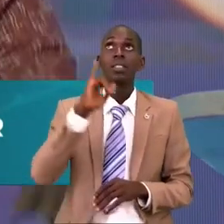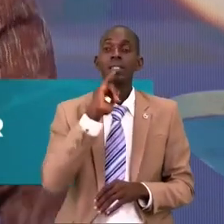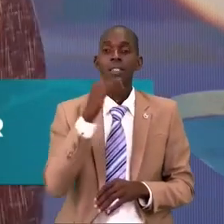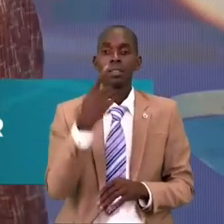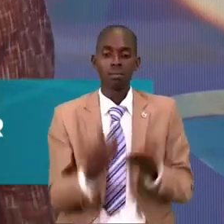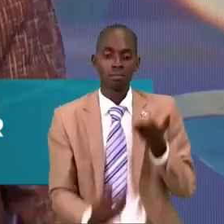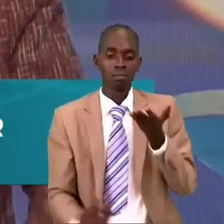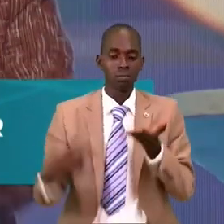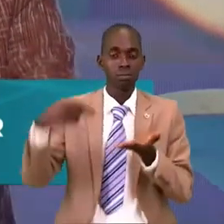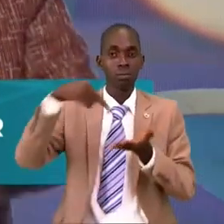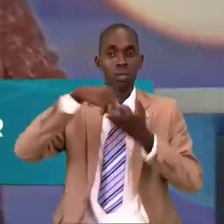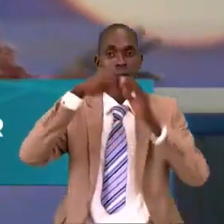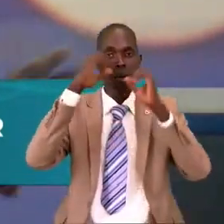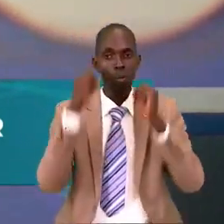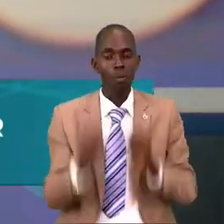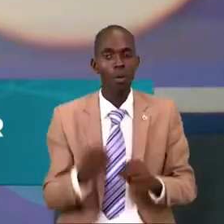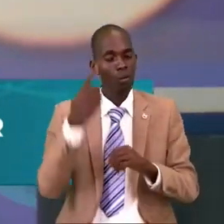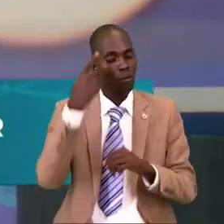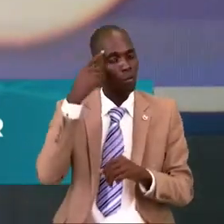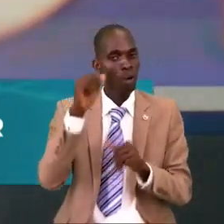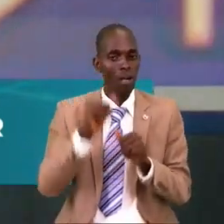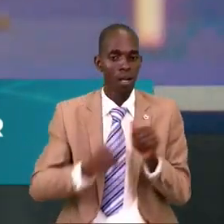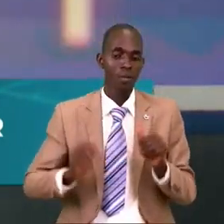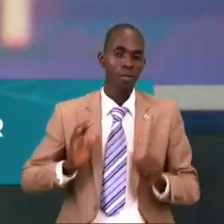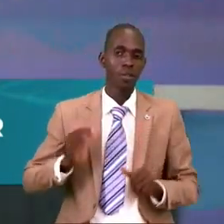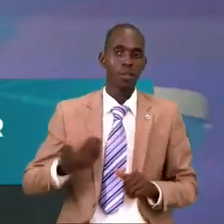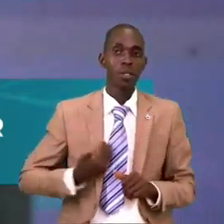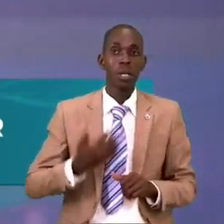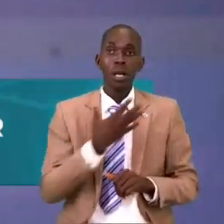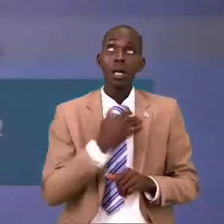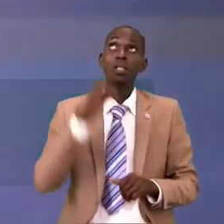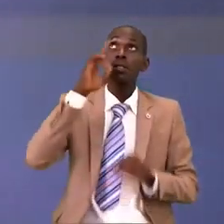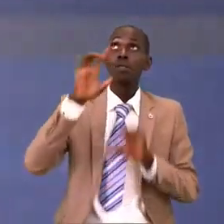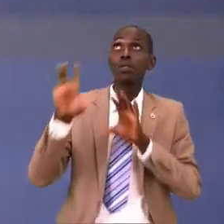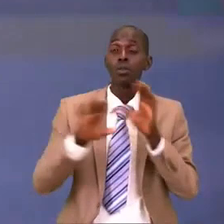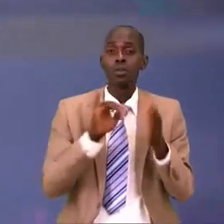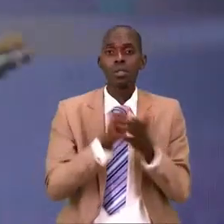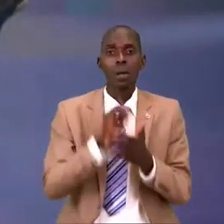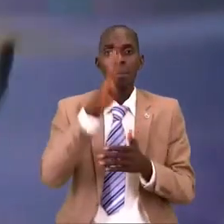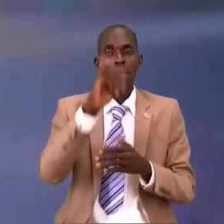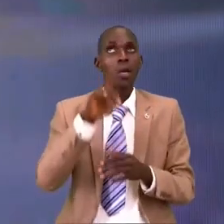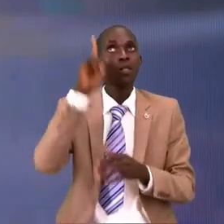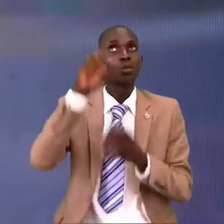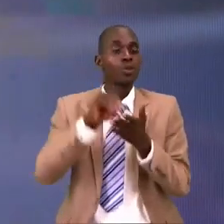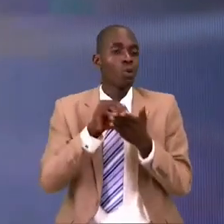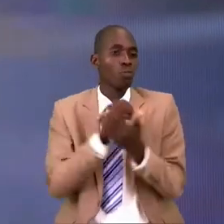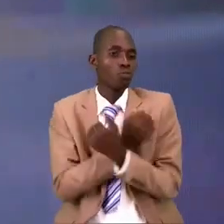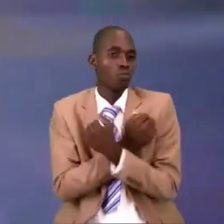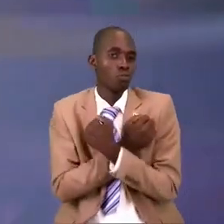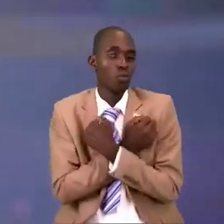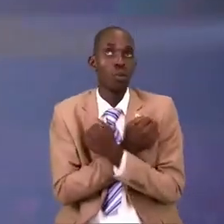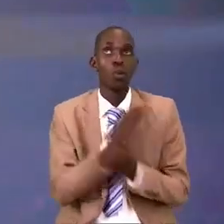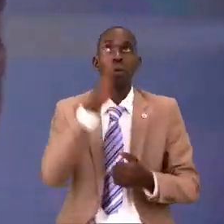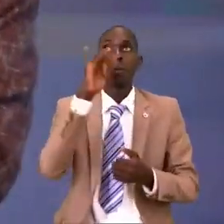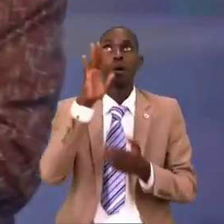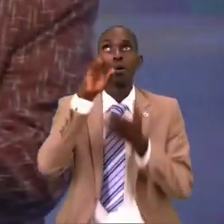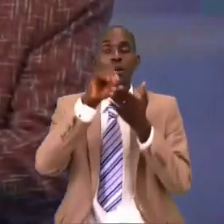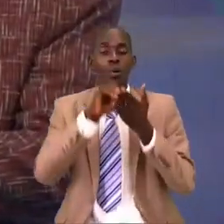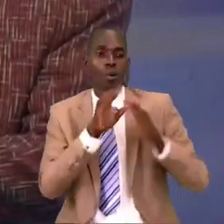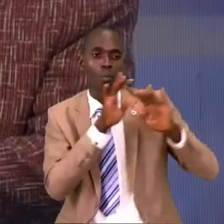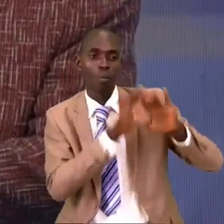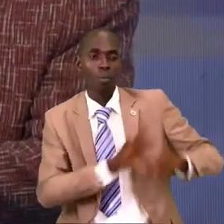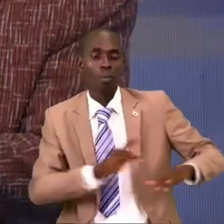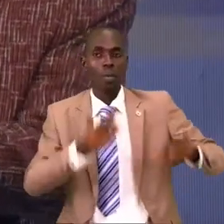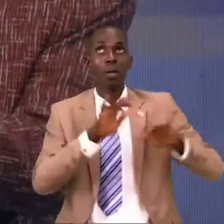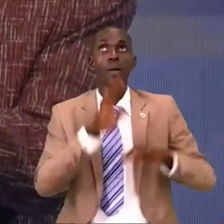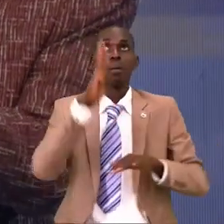that by his mercy. He does that by his love. The love that never fails. The name